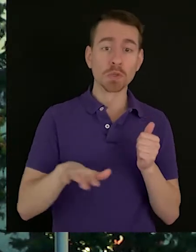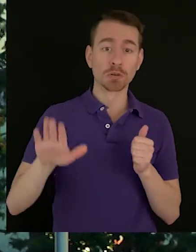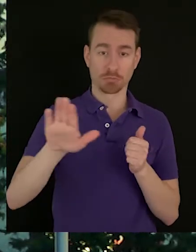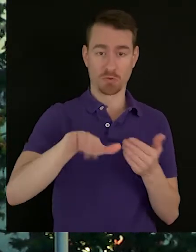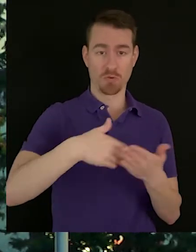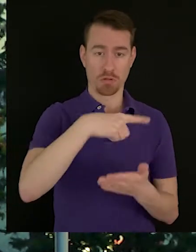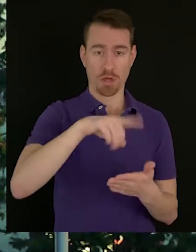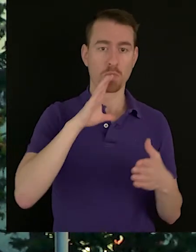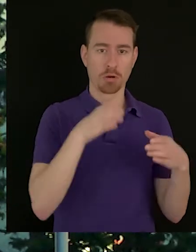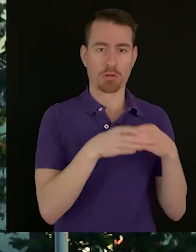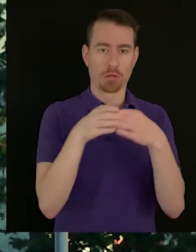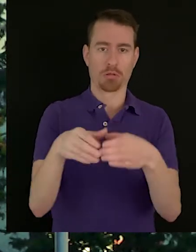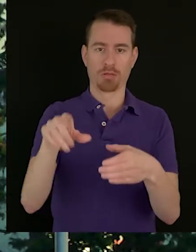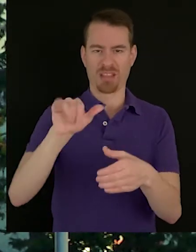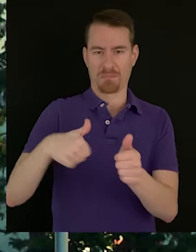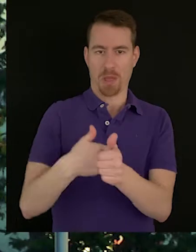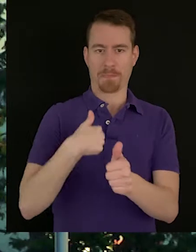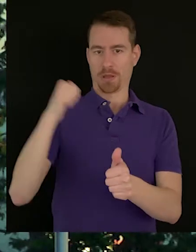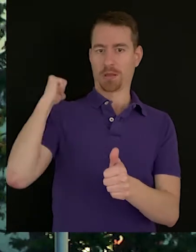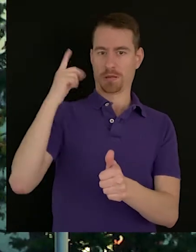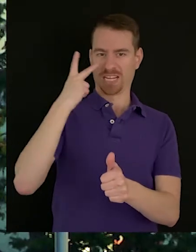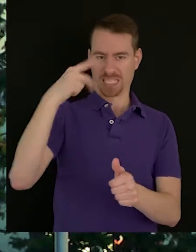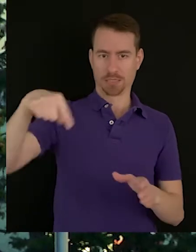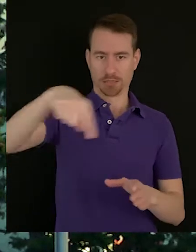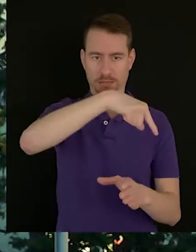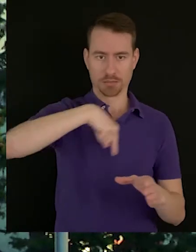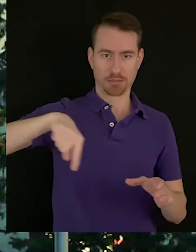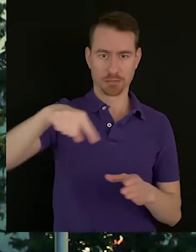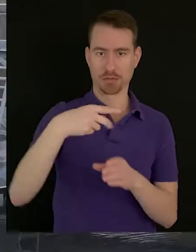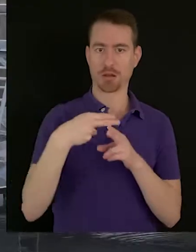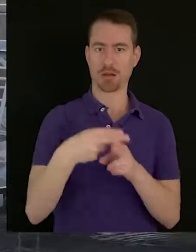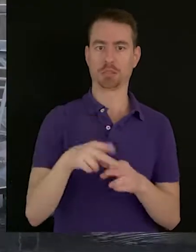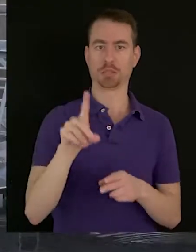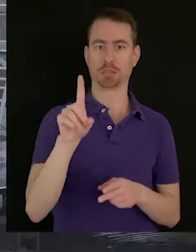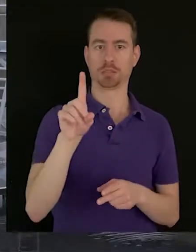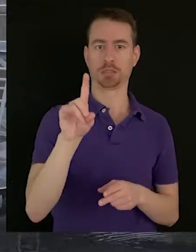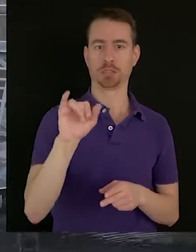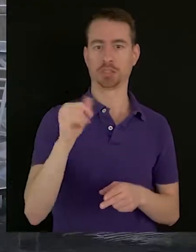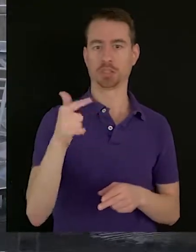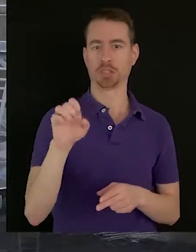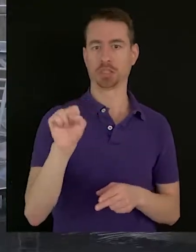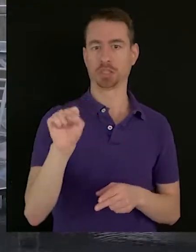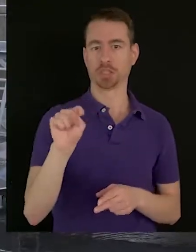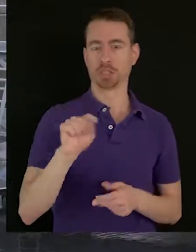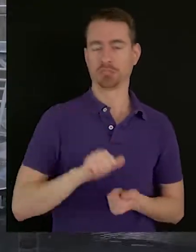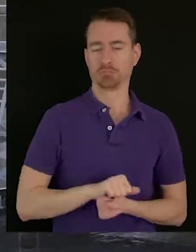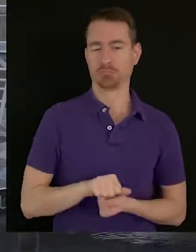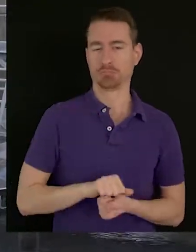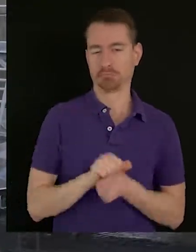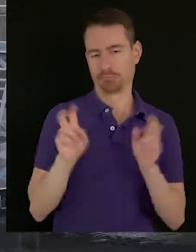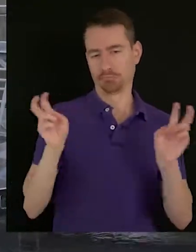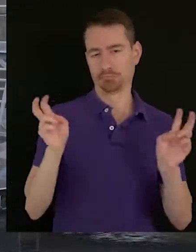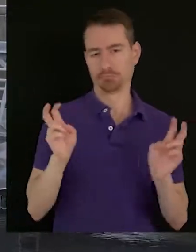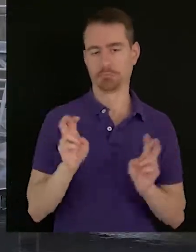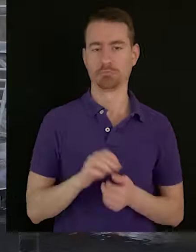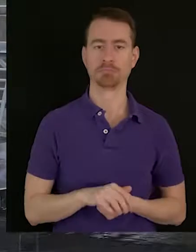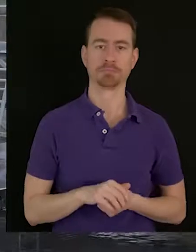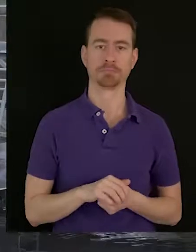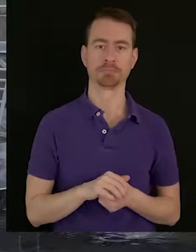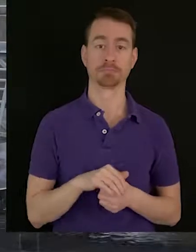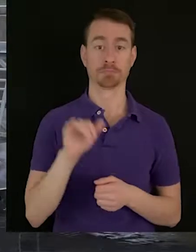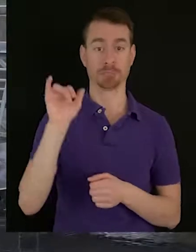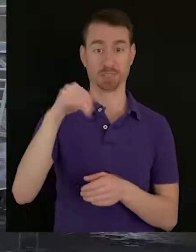should know is that treating wastewater uses a lot of energy because it requires pumping millions of gallons of water from homes